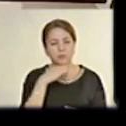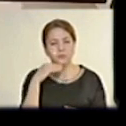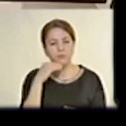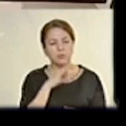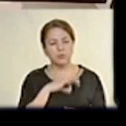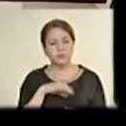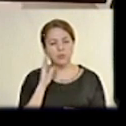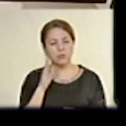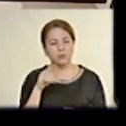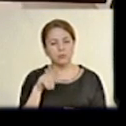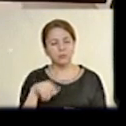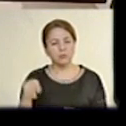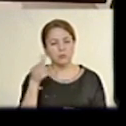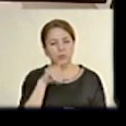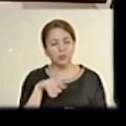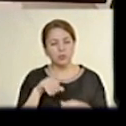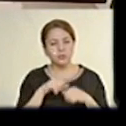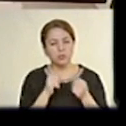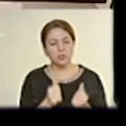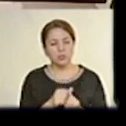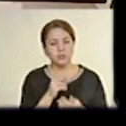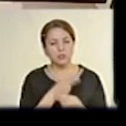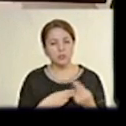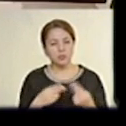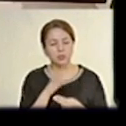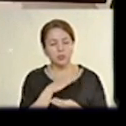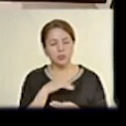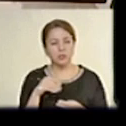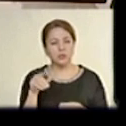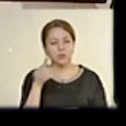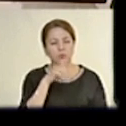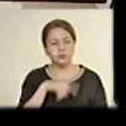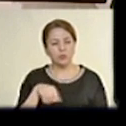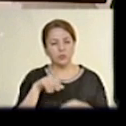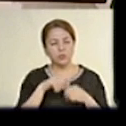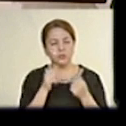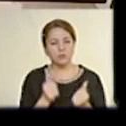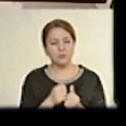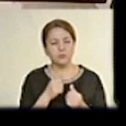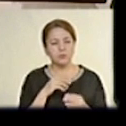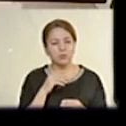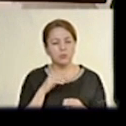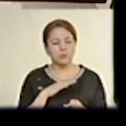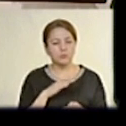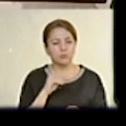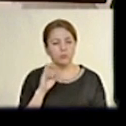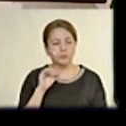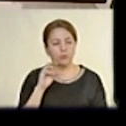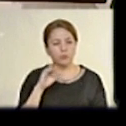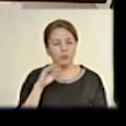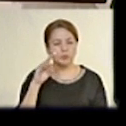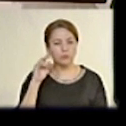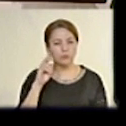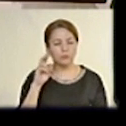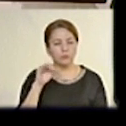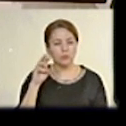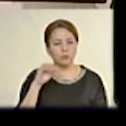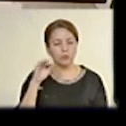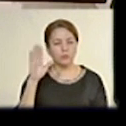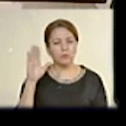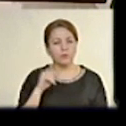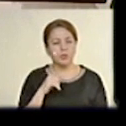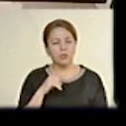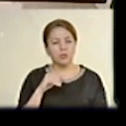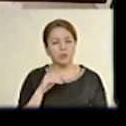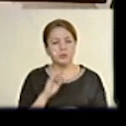bu doira shaklini tasvirlab oldik. Doira shaklimiz butun, butun va bir bo'laklarga